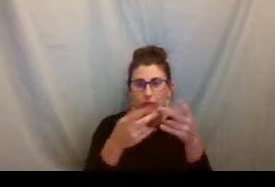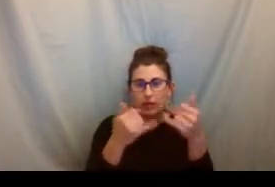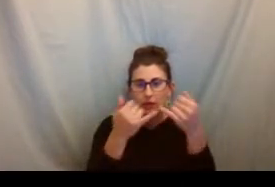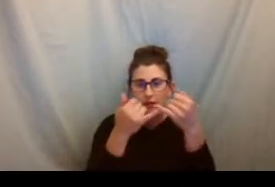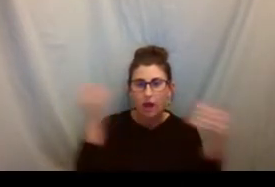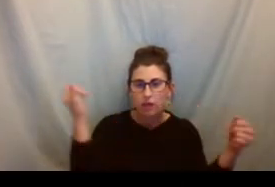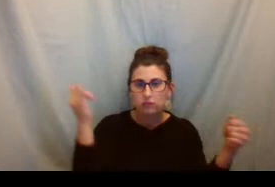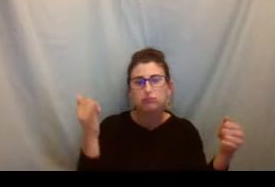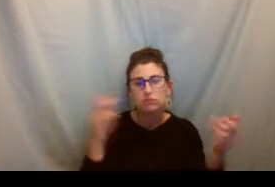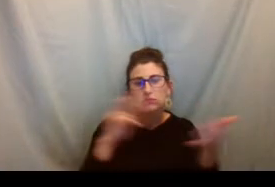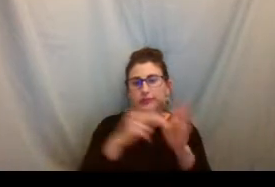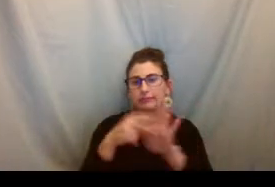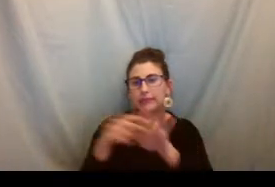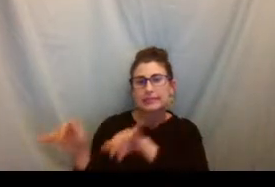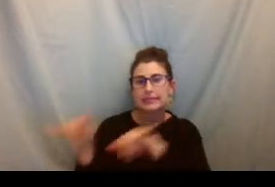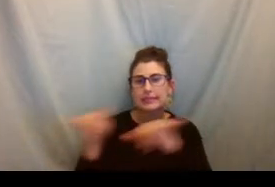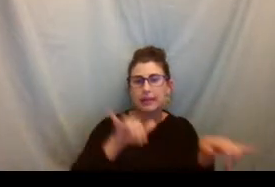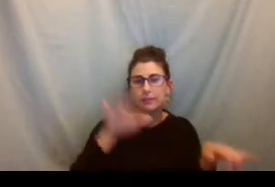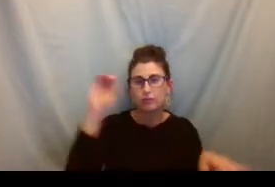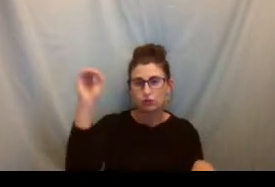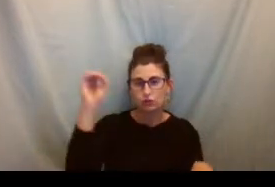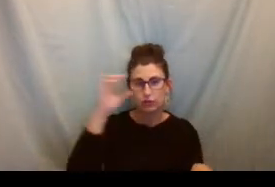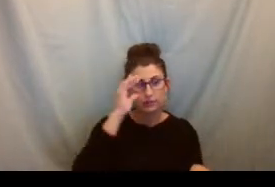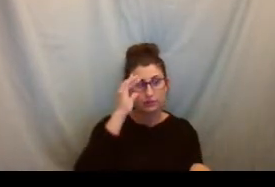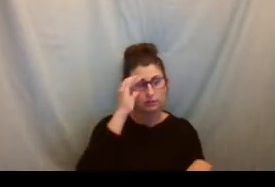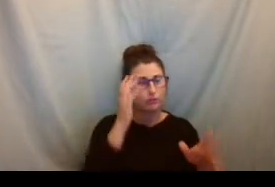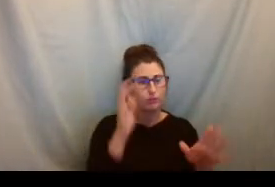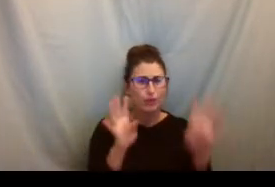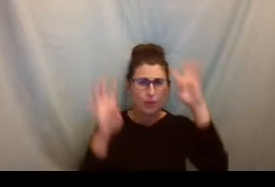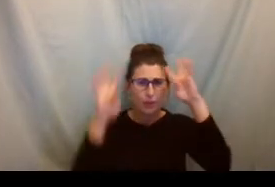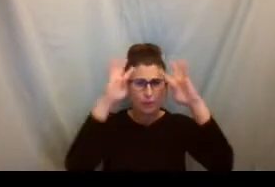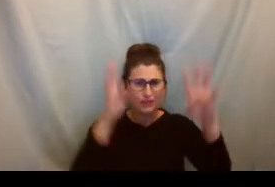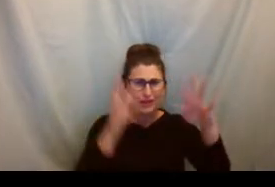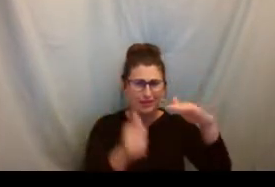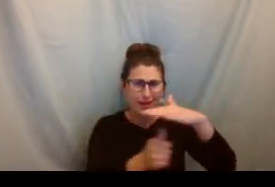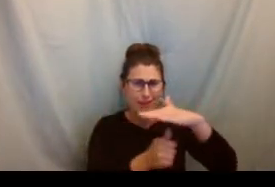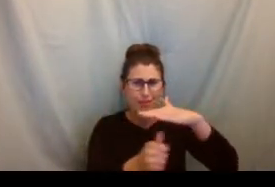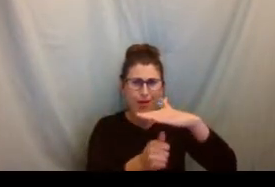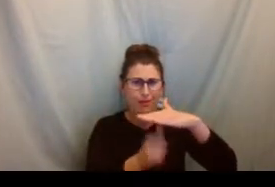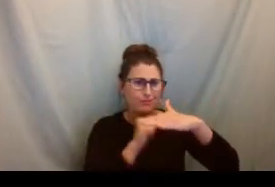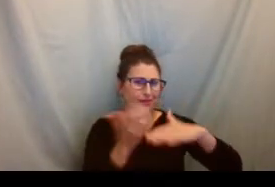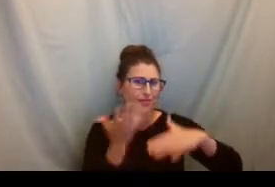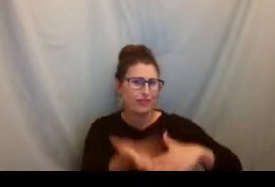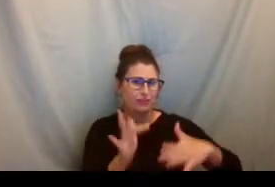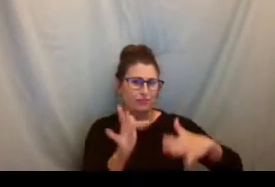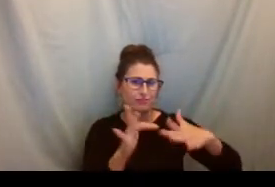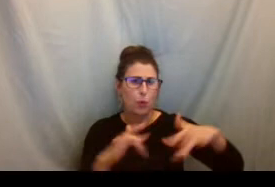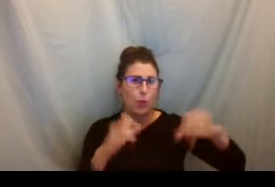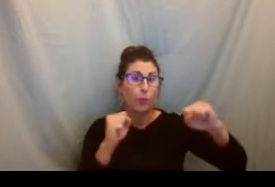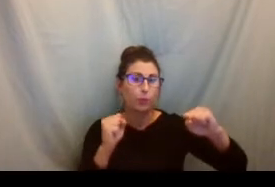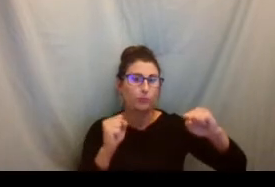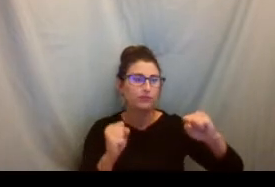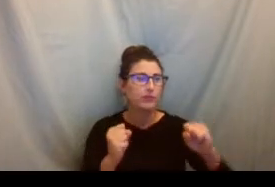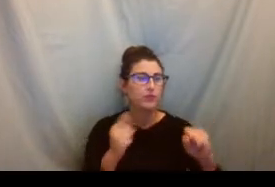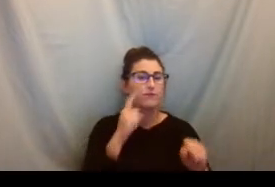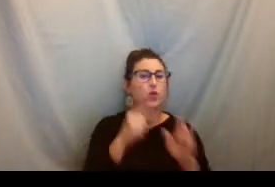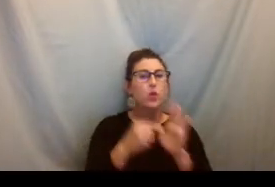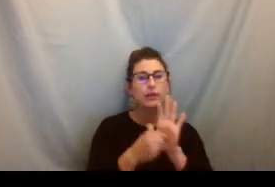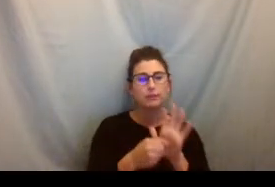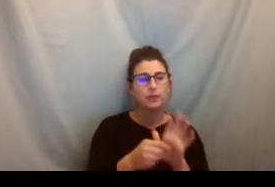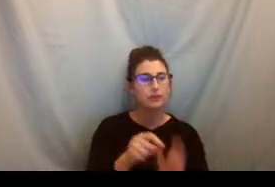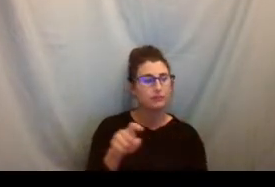So let's look at this one. Let's pretend this bottom part is not there. And pretend it looks like this. All right, say if I say